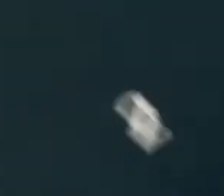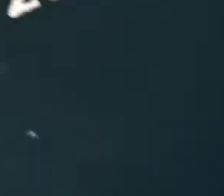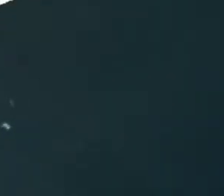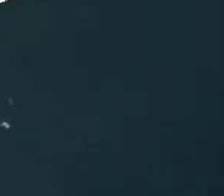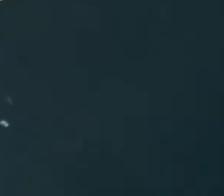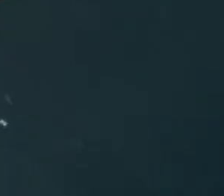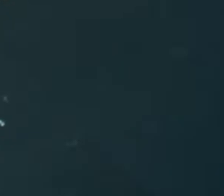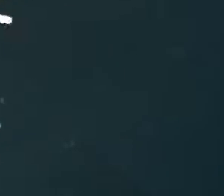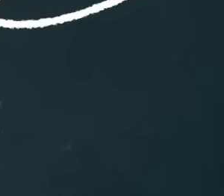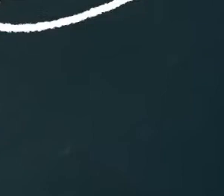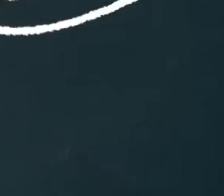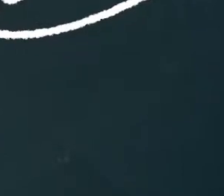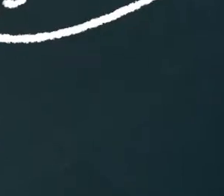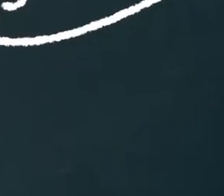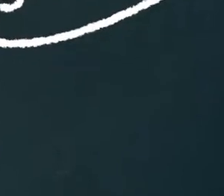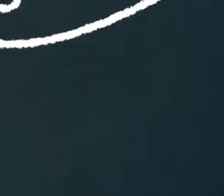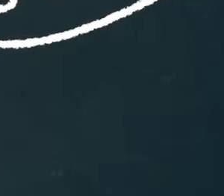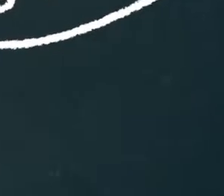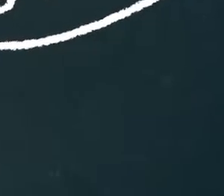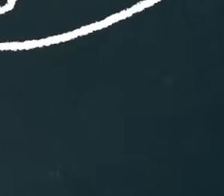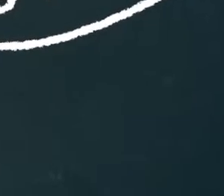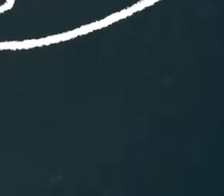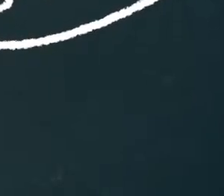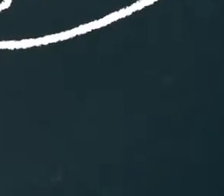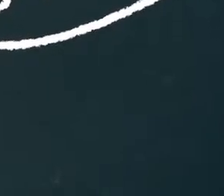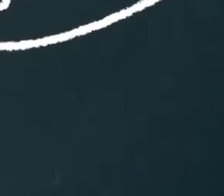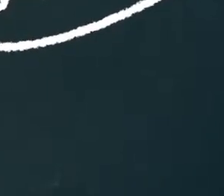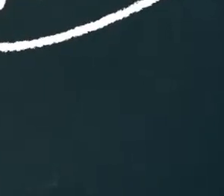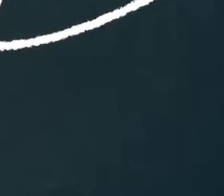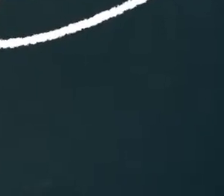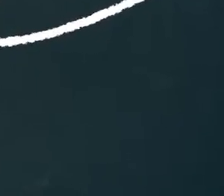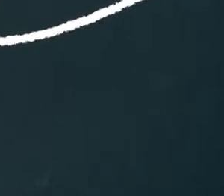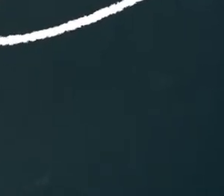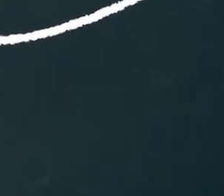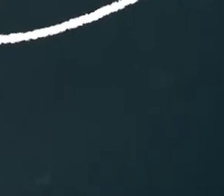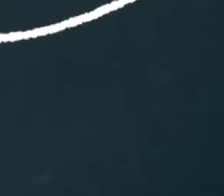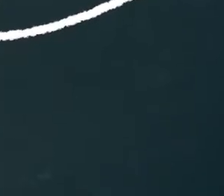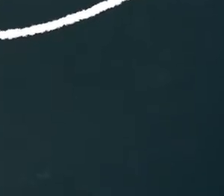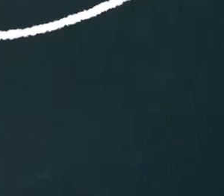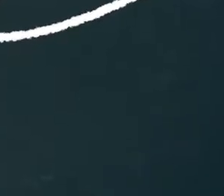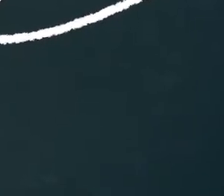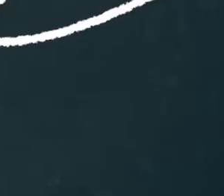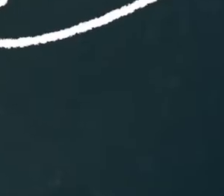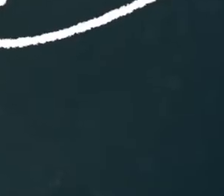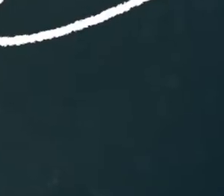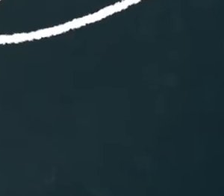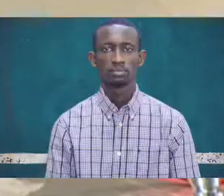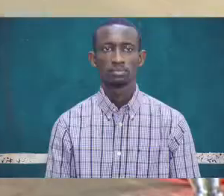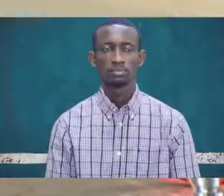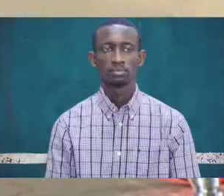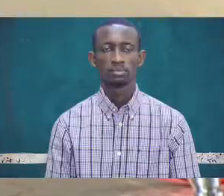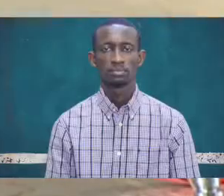Welcome to Study Time, a televised home learning program produced by Rwanda Education